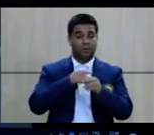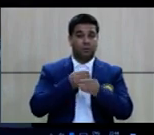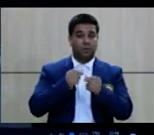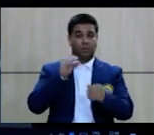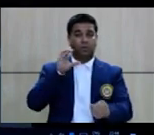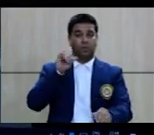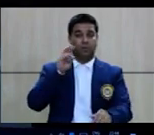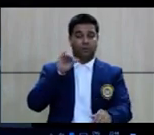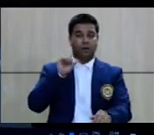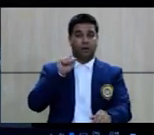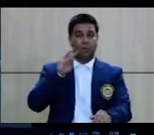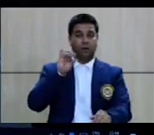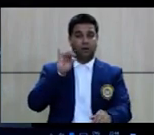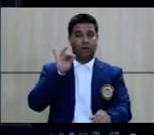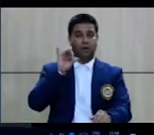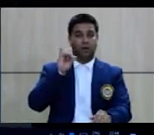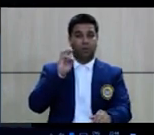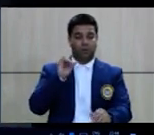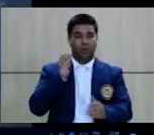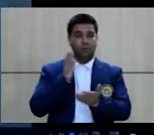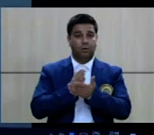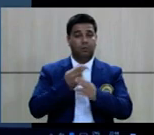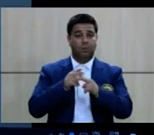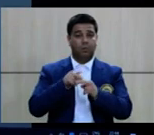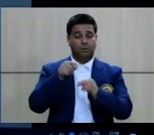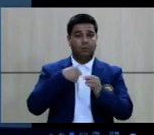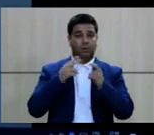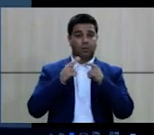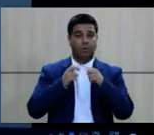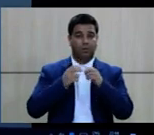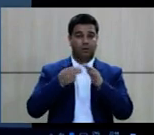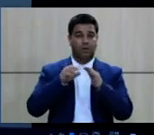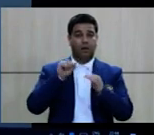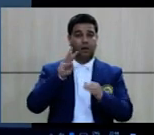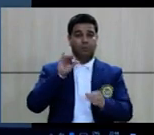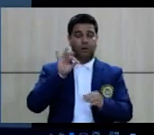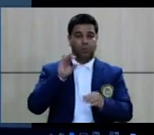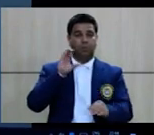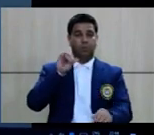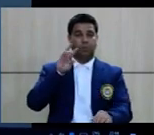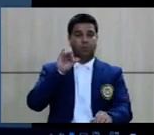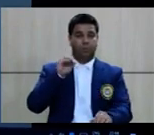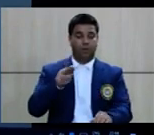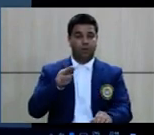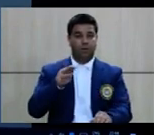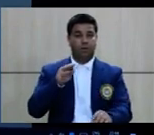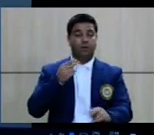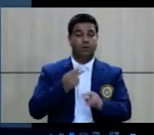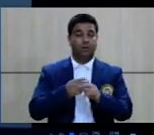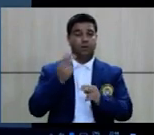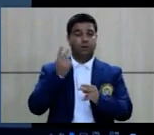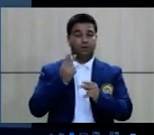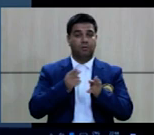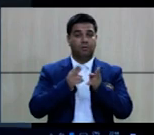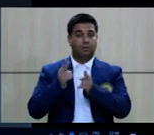sulfat va ammoniy ionlari mavjud ekan. Demak, biz tekshirayotgan bu o'g'it ammoniy sulfat o'g'iti ekan. Ikkinchi analizga